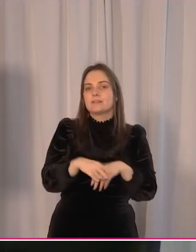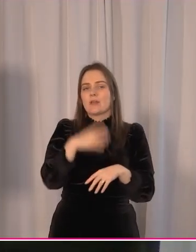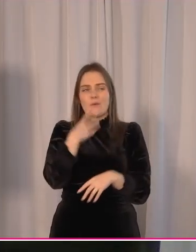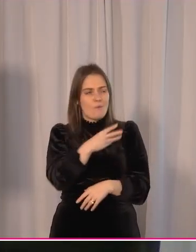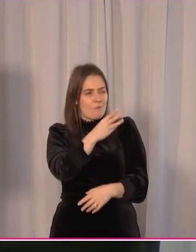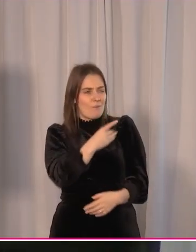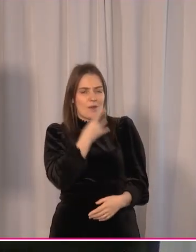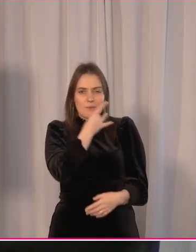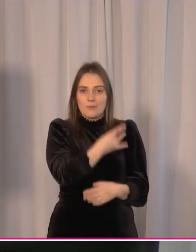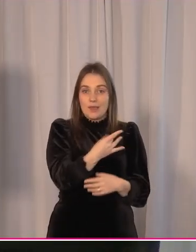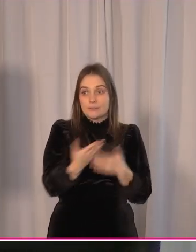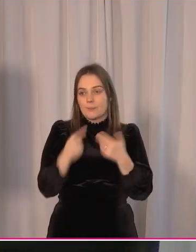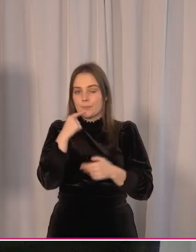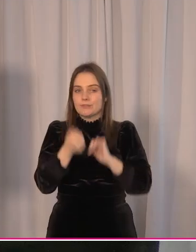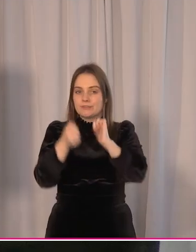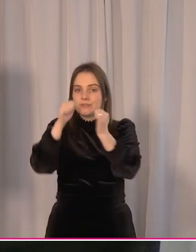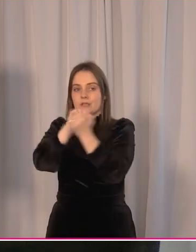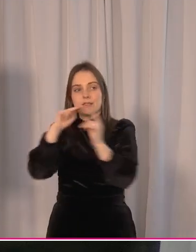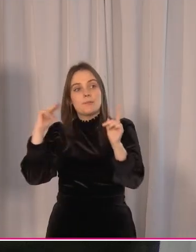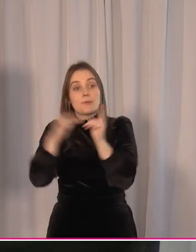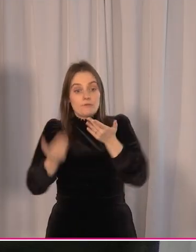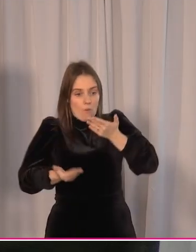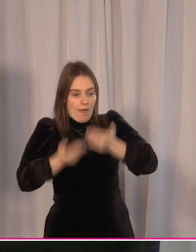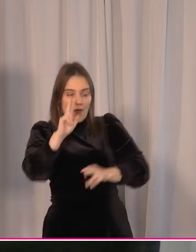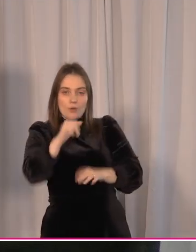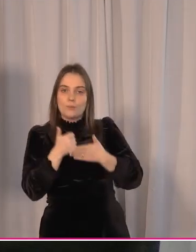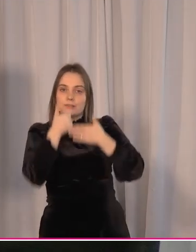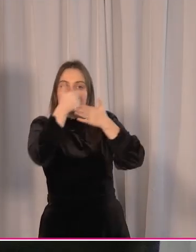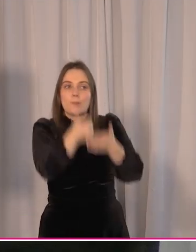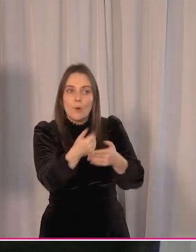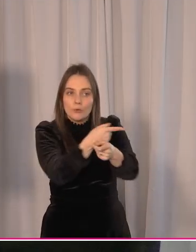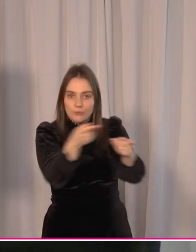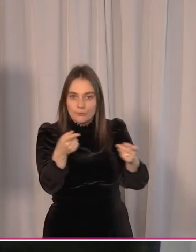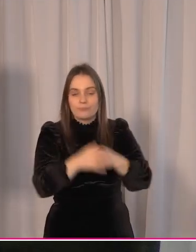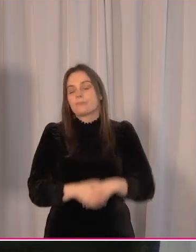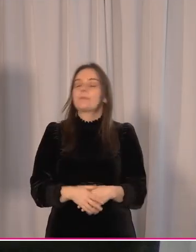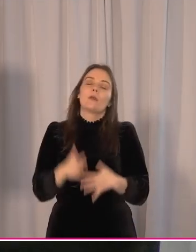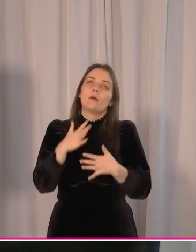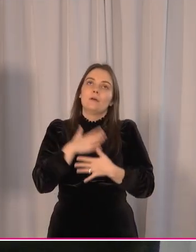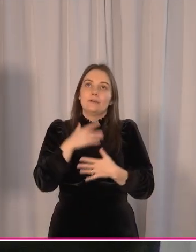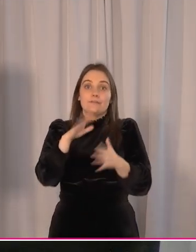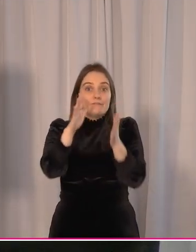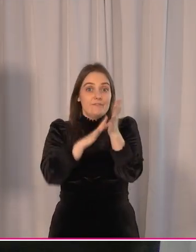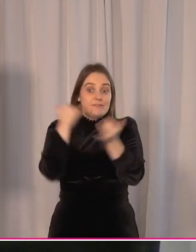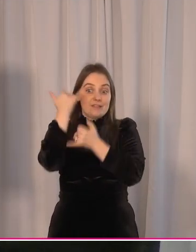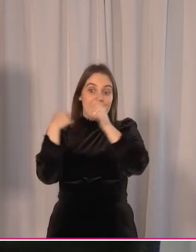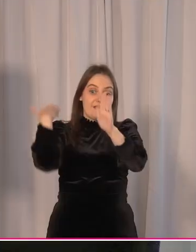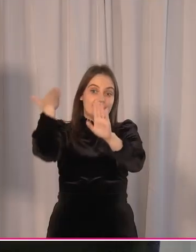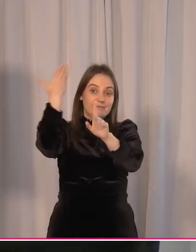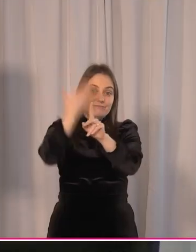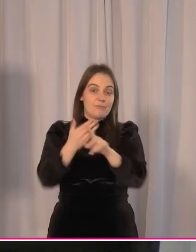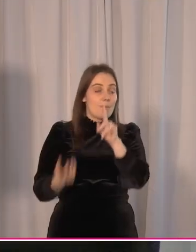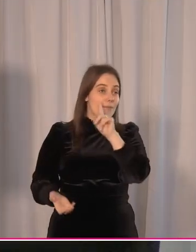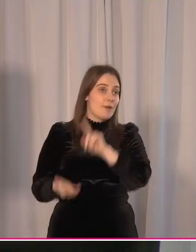ask about this to how could we support you to do what you want. And I'd love to say that after 15 years of working on it that we've